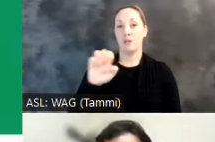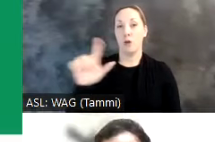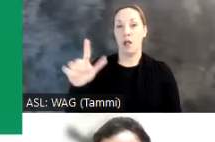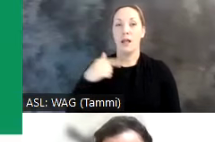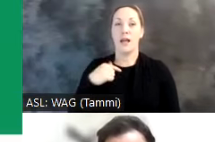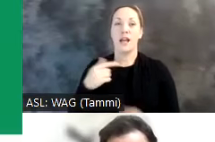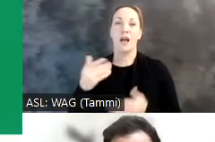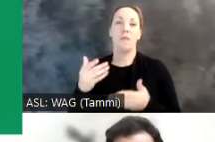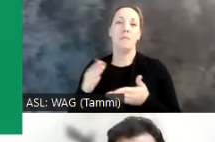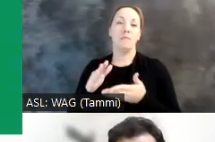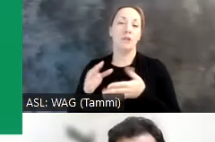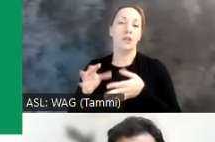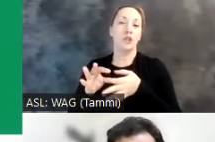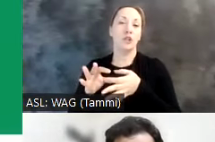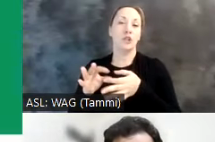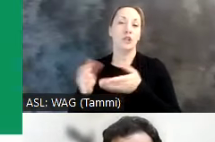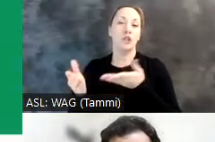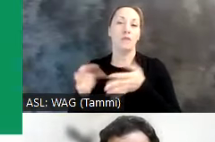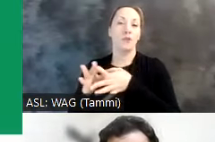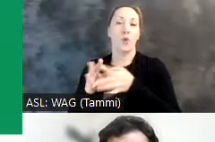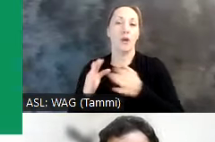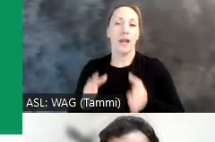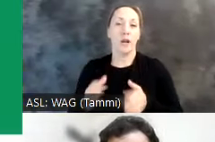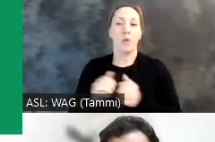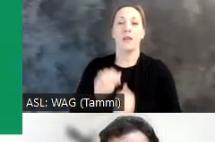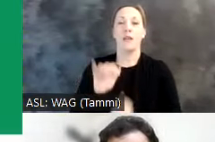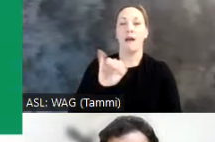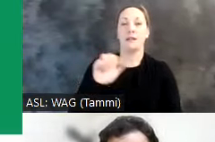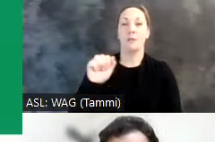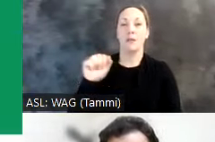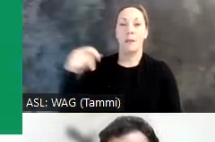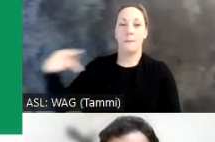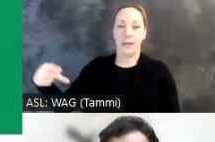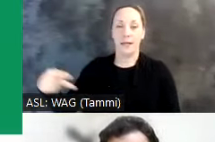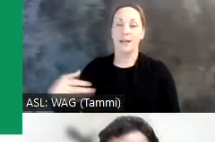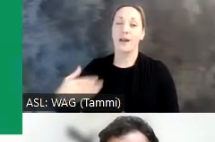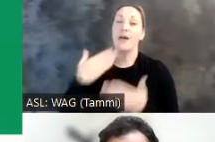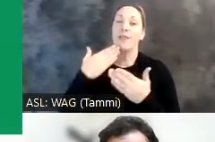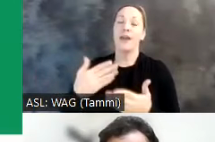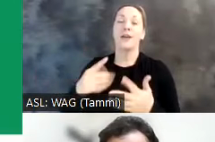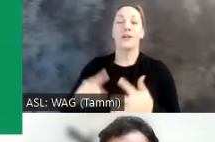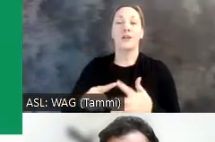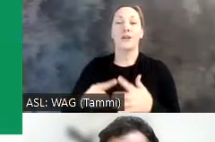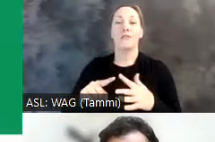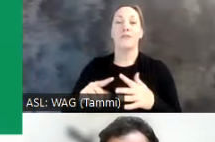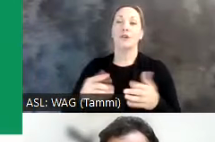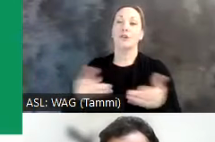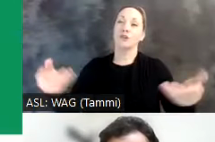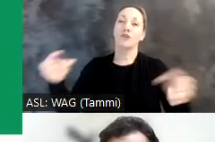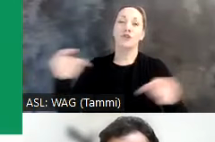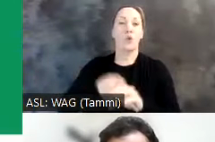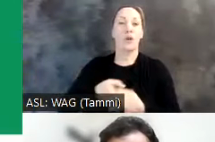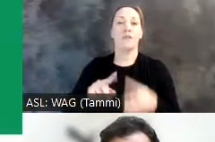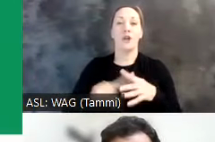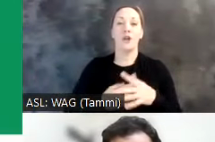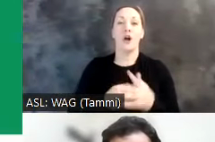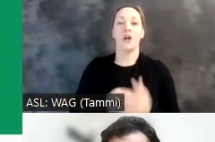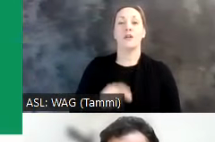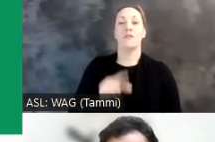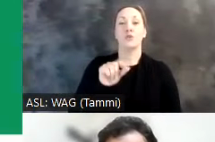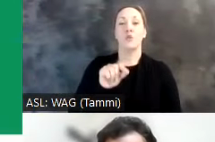with IAAP. Thank you for joining us for the launch of the 2023 Accessibility